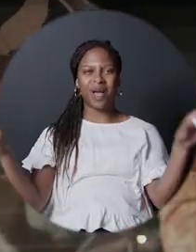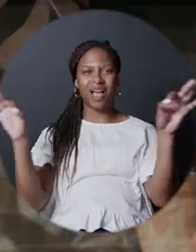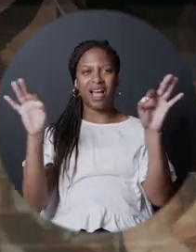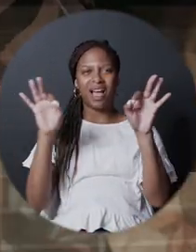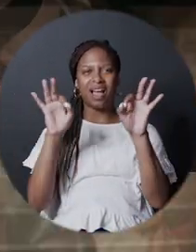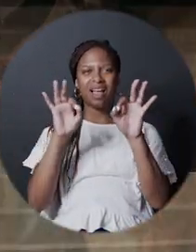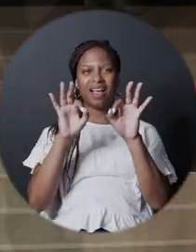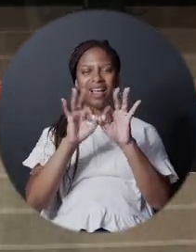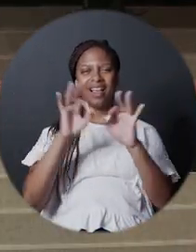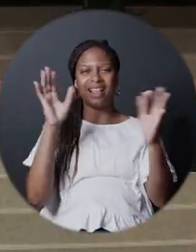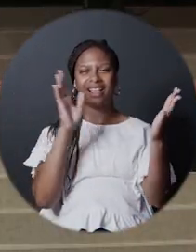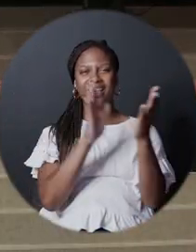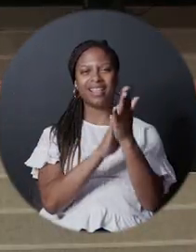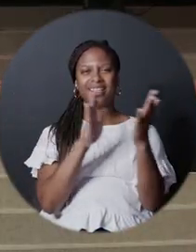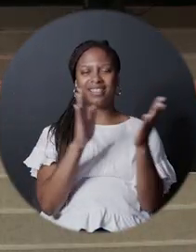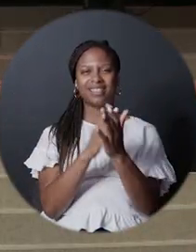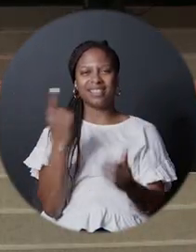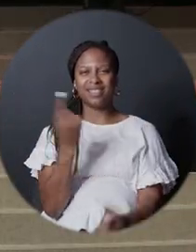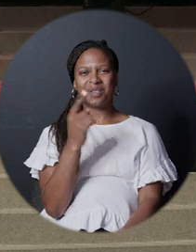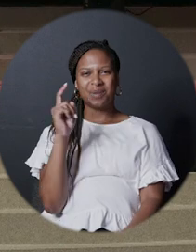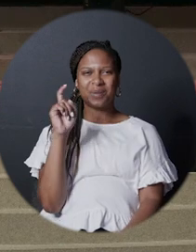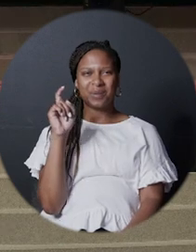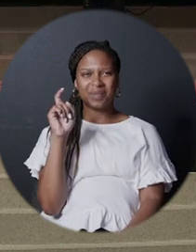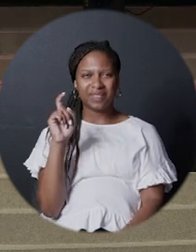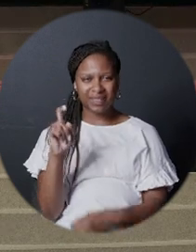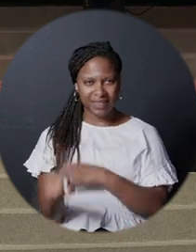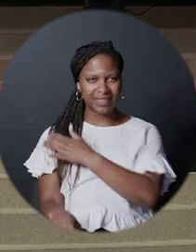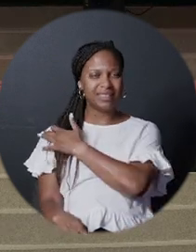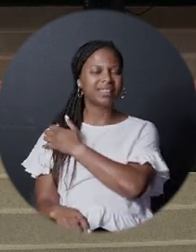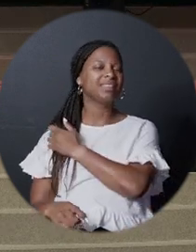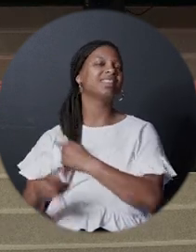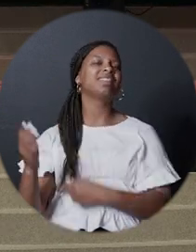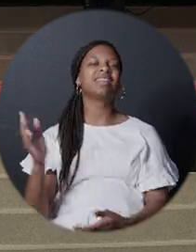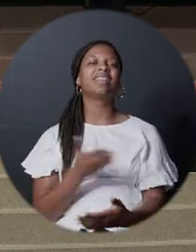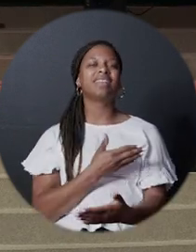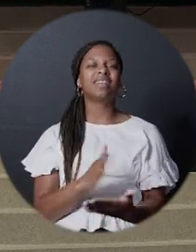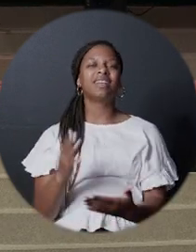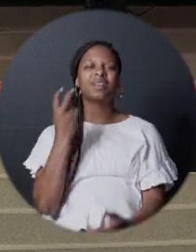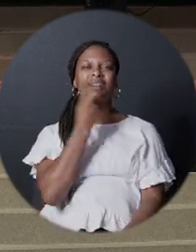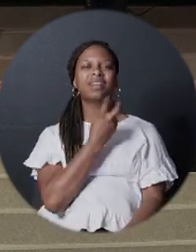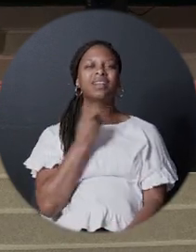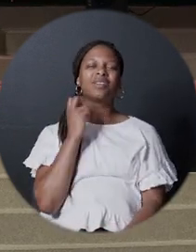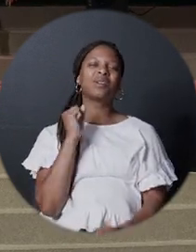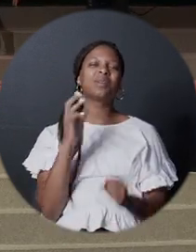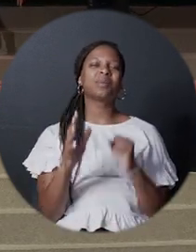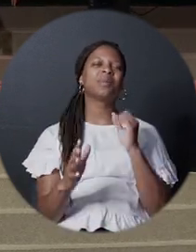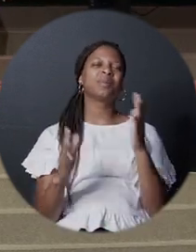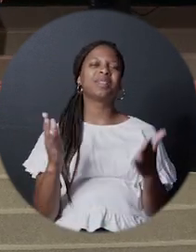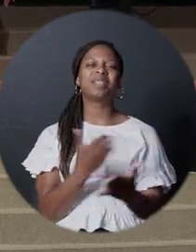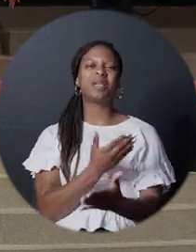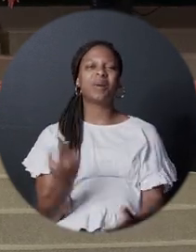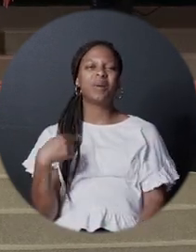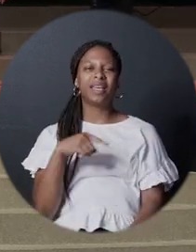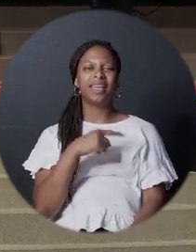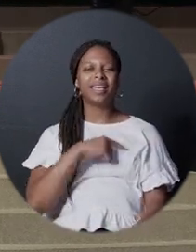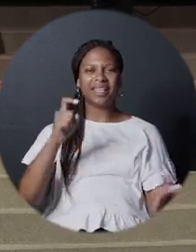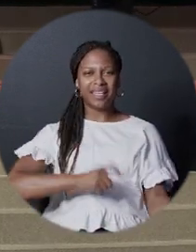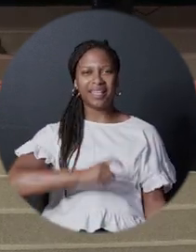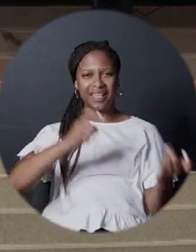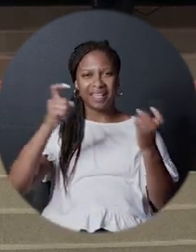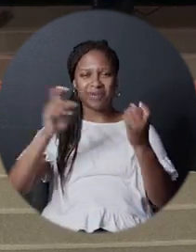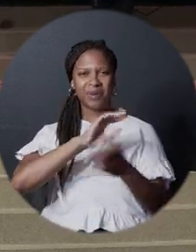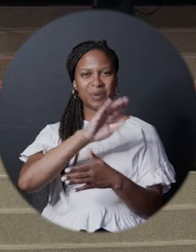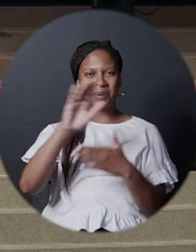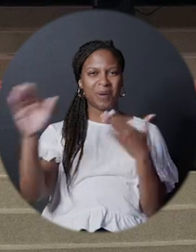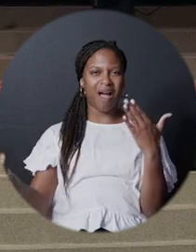Come on, let's sing it like we mean it. Somebody needs this, somebody needs it. Come on and sing it from the fruit of your lips. We